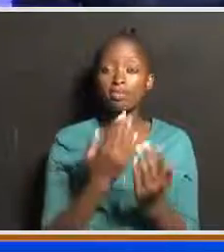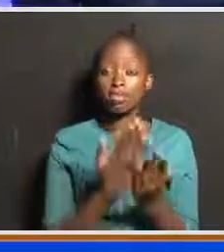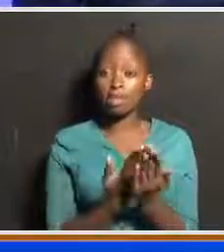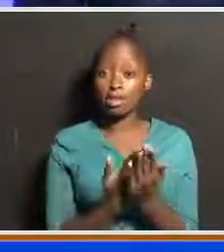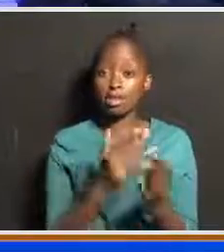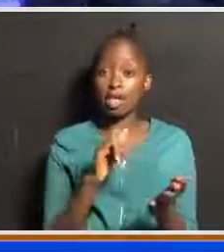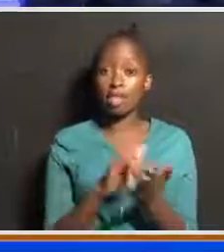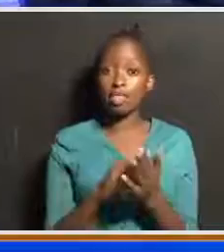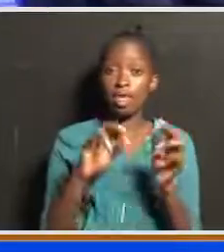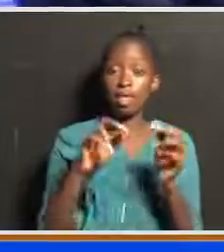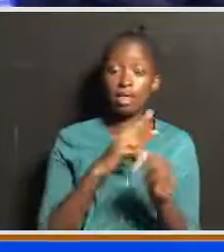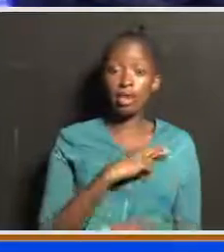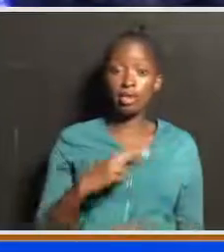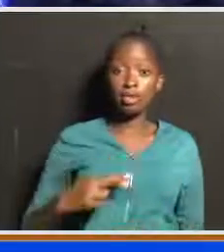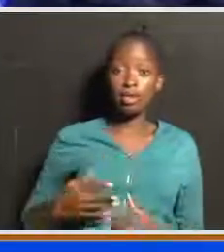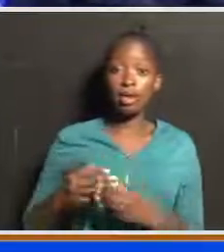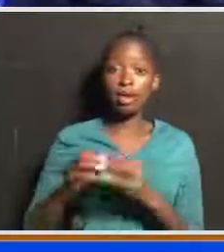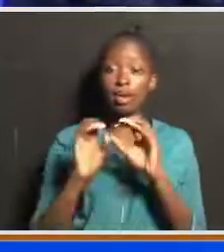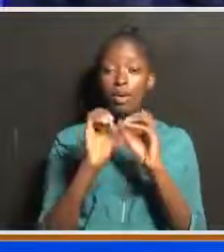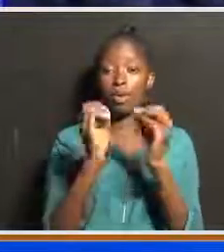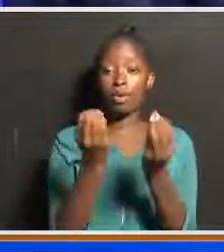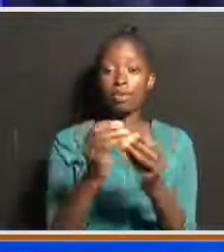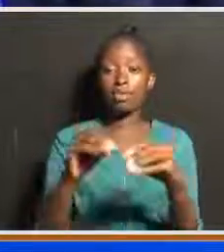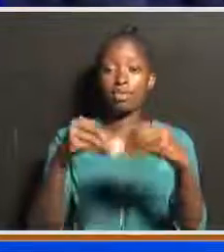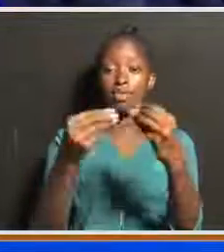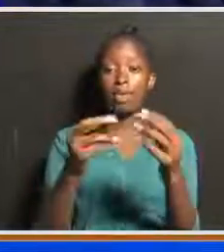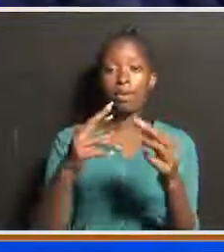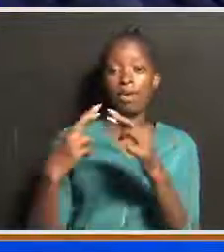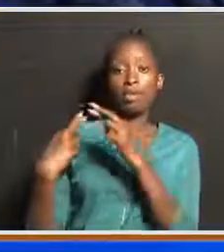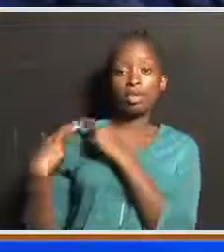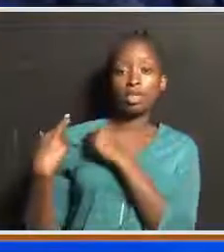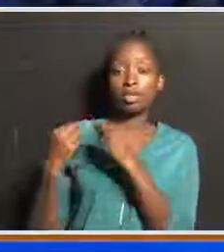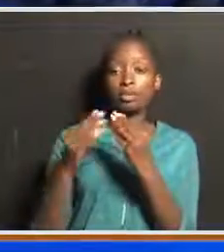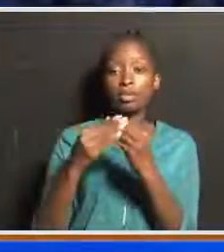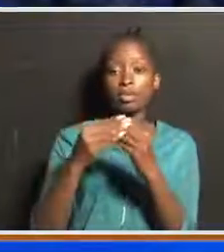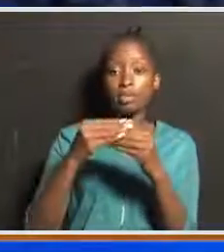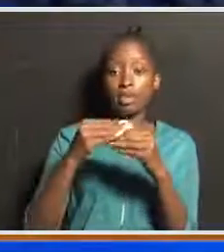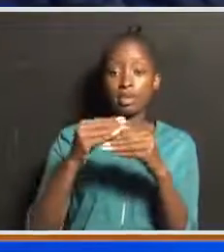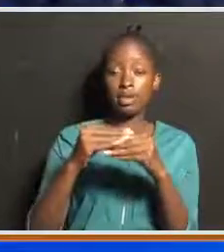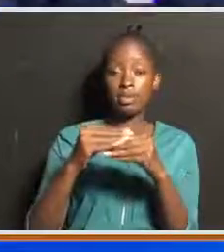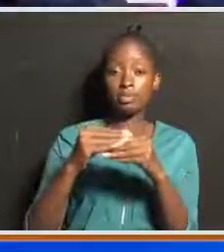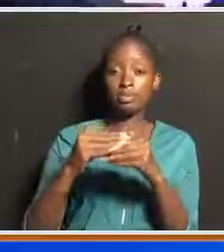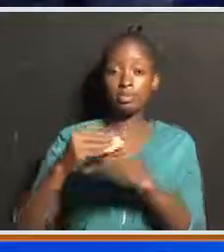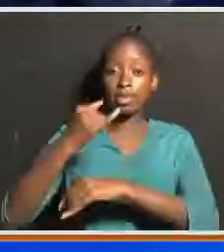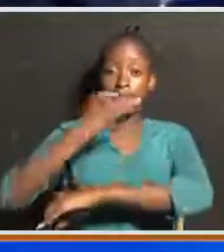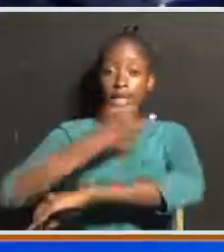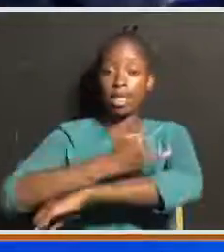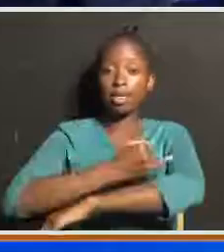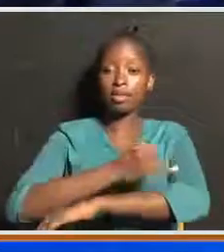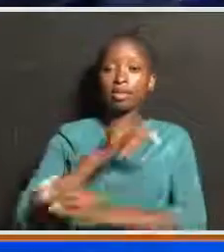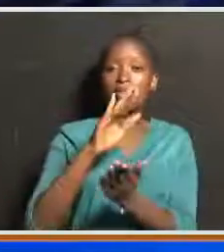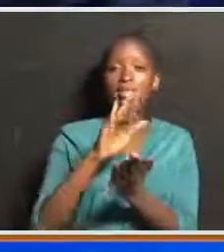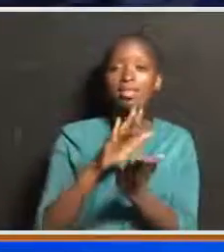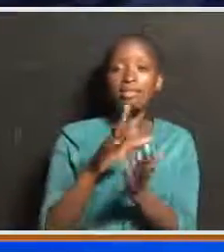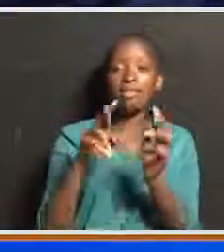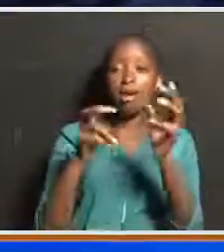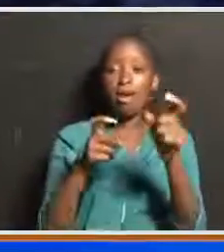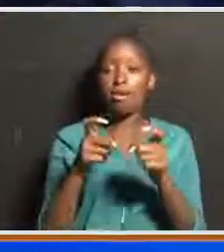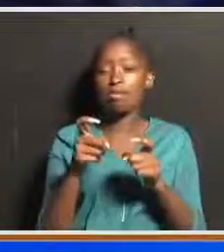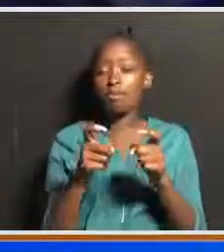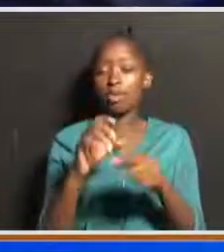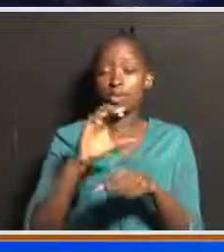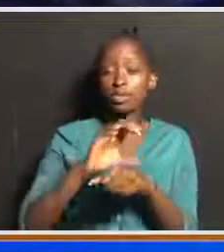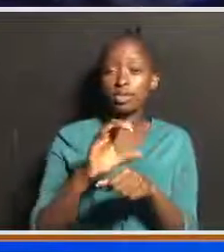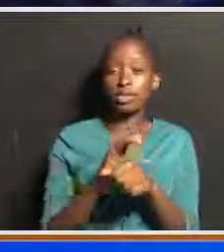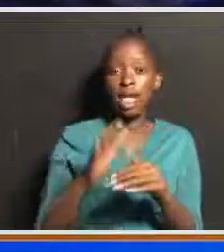religious organizations should be given the responsibility of creating an institute to regulate church leadership in the country, rather than